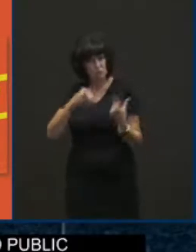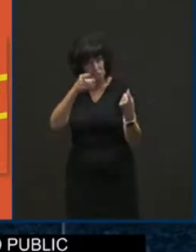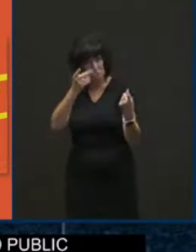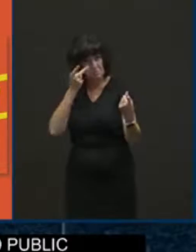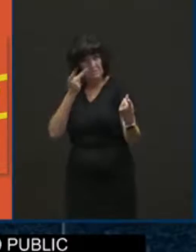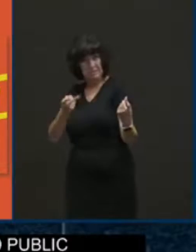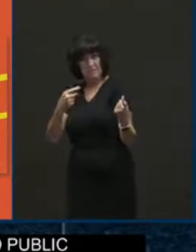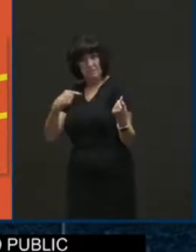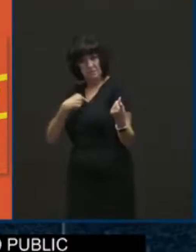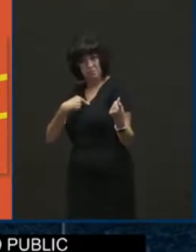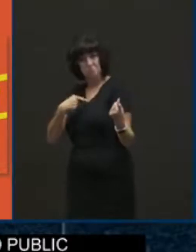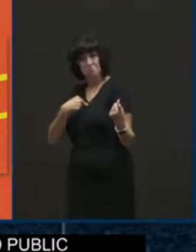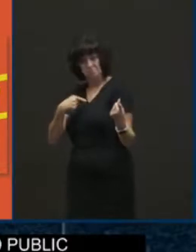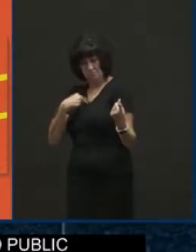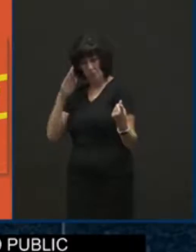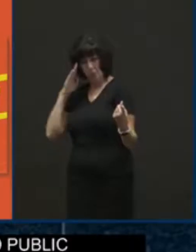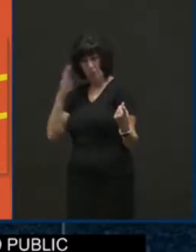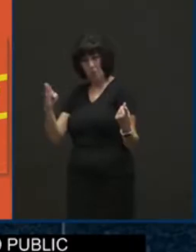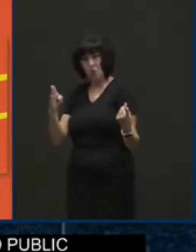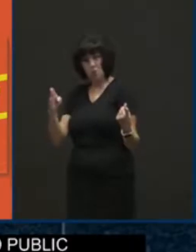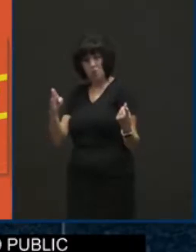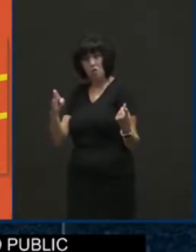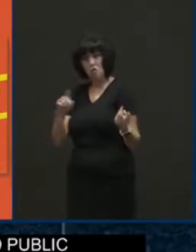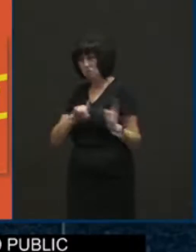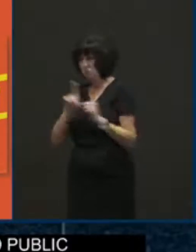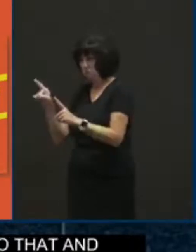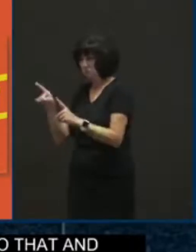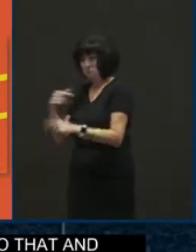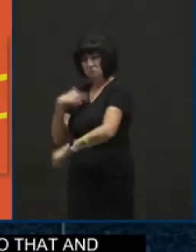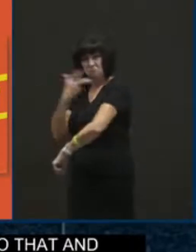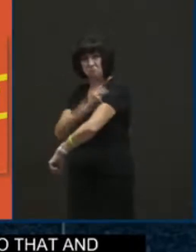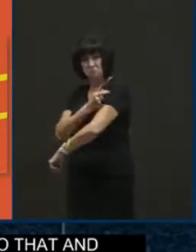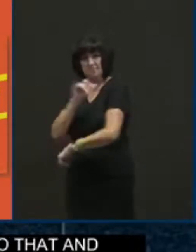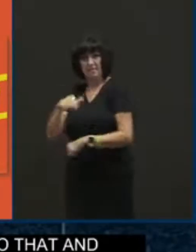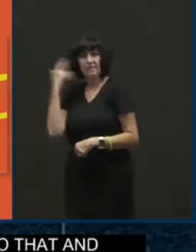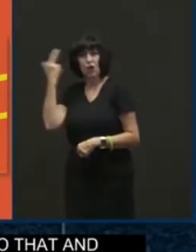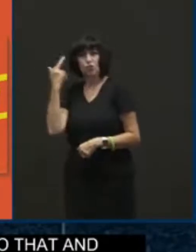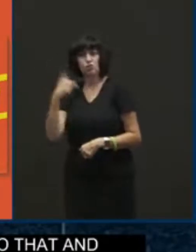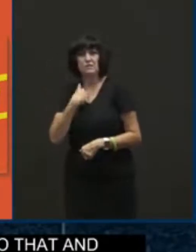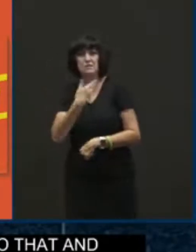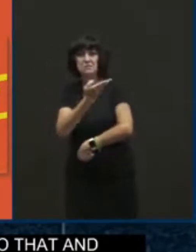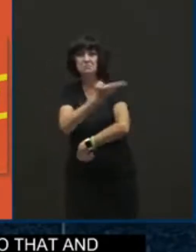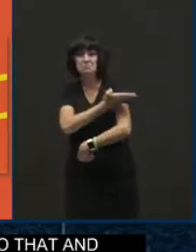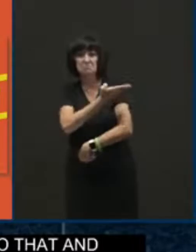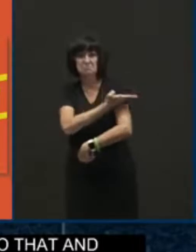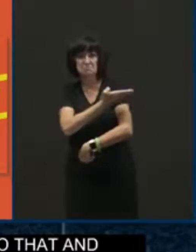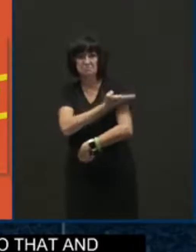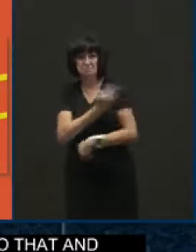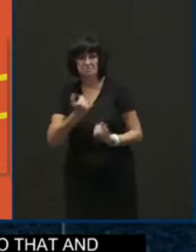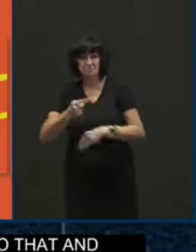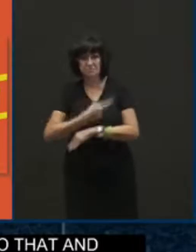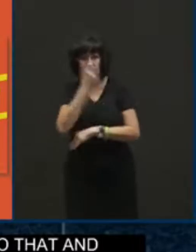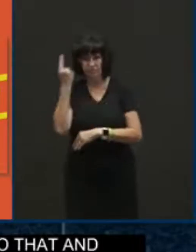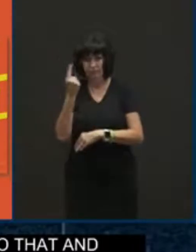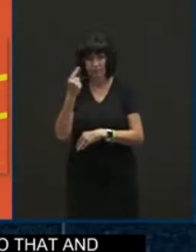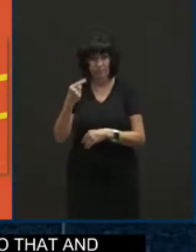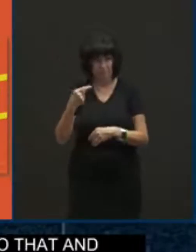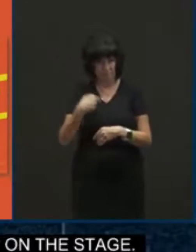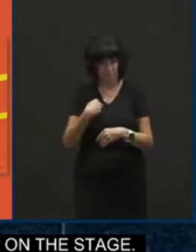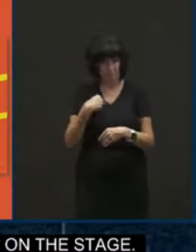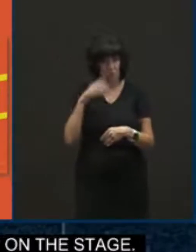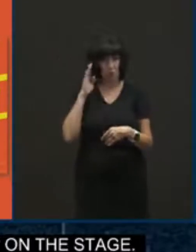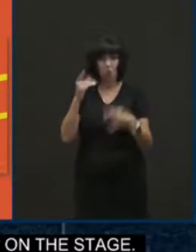shot up here on the stage. That's why I have my short sleeve shirt on. I'm going to put my mask on, and Dr. Rattay is going